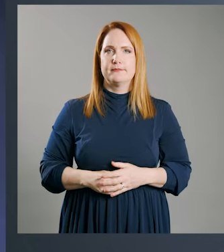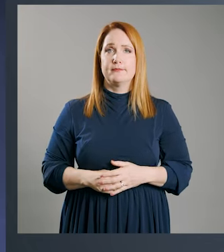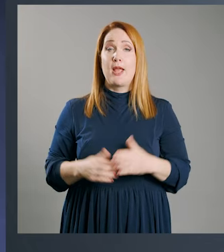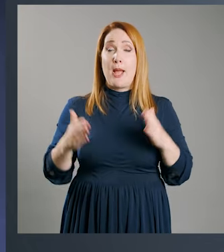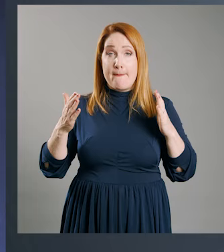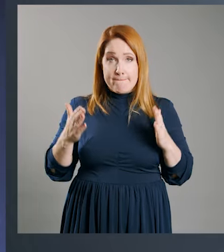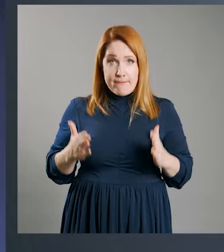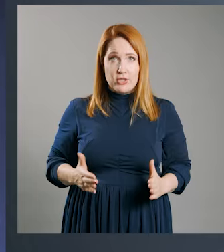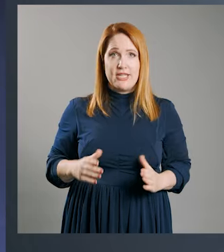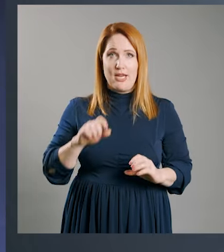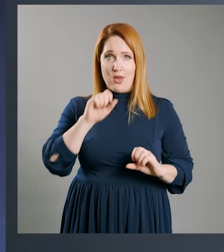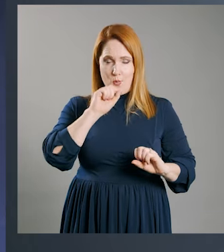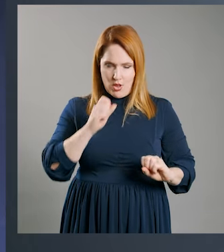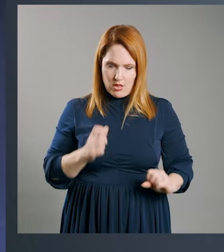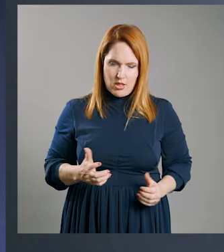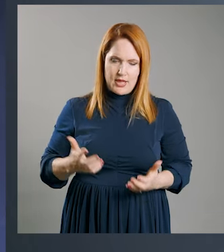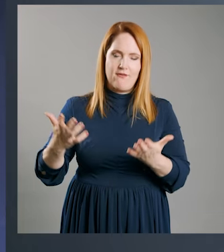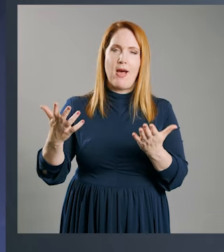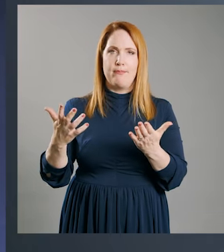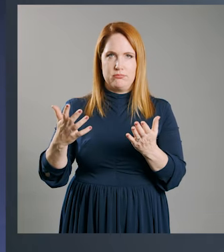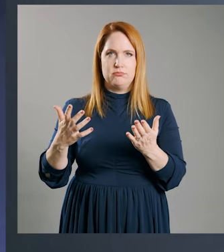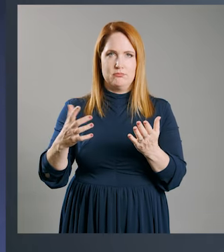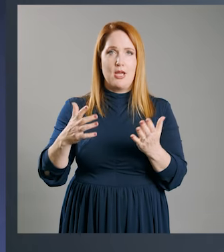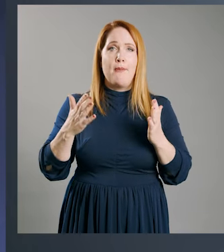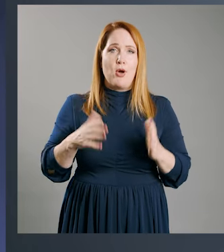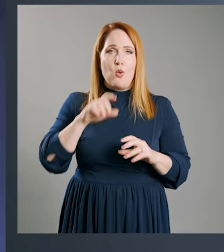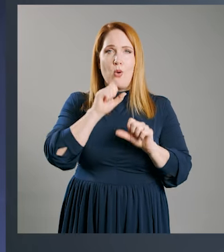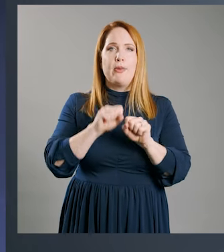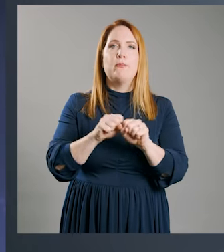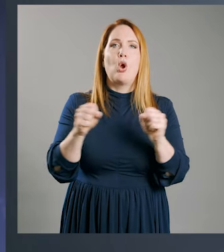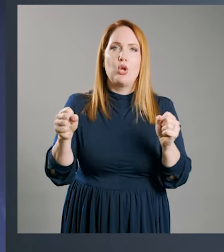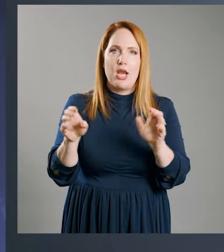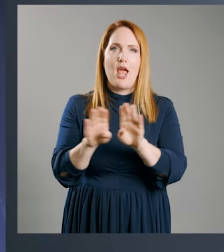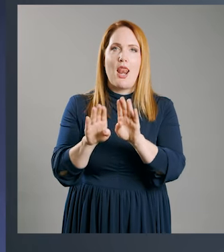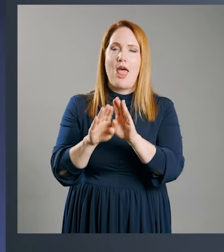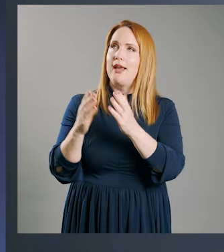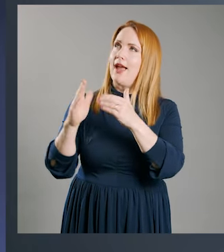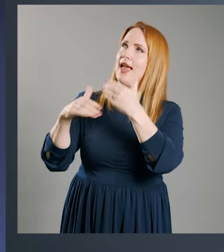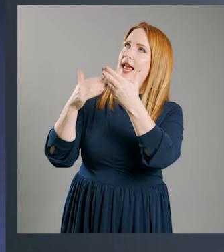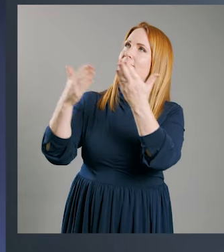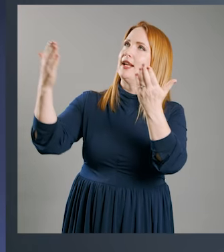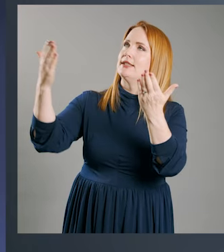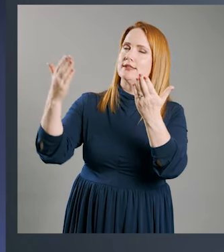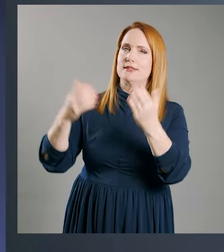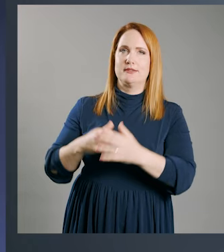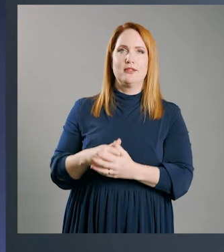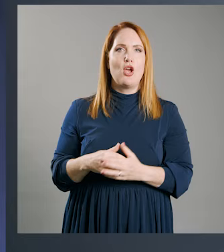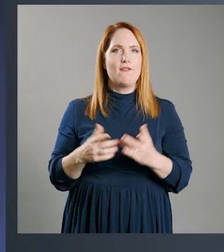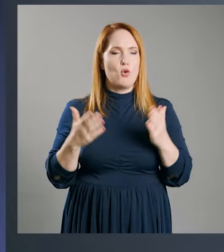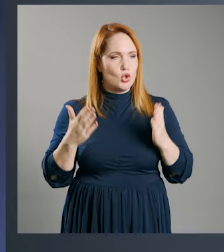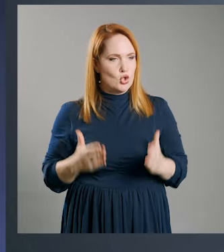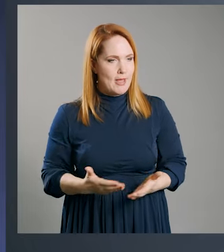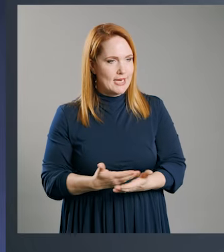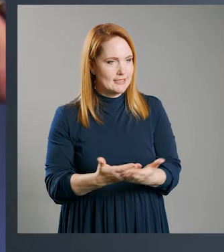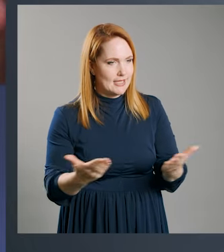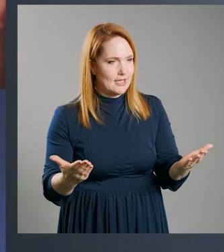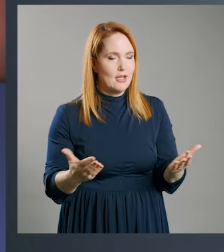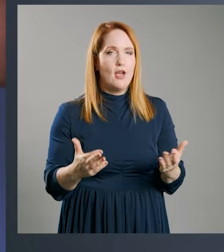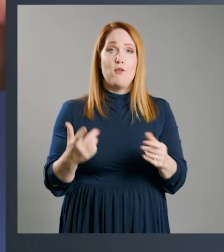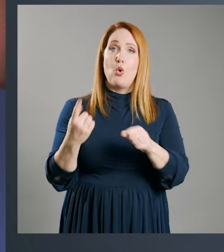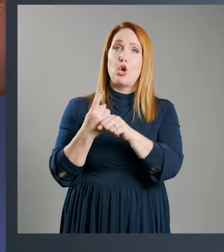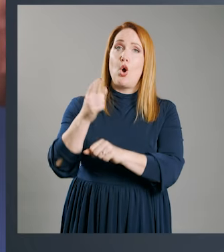he would give his body would be broken as the bread of heaven for humanity, for